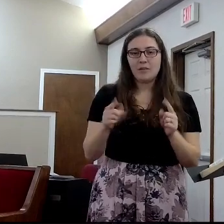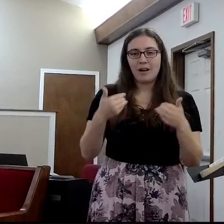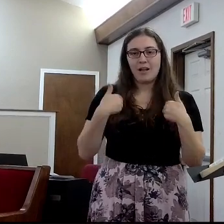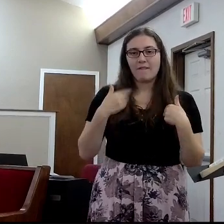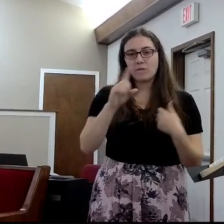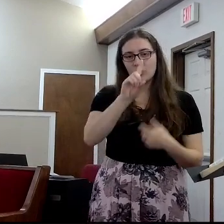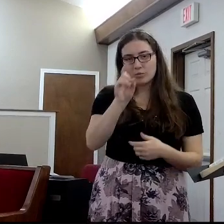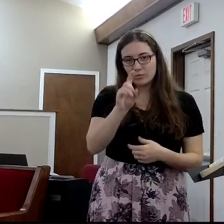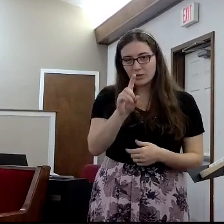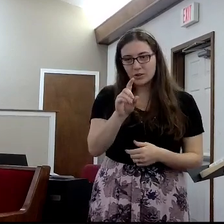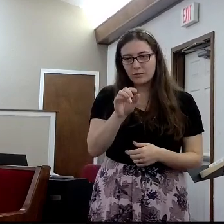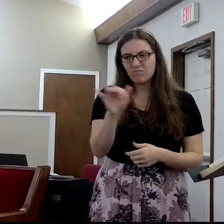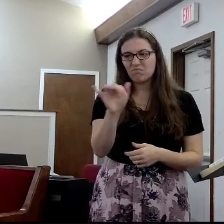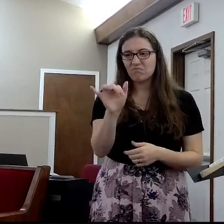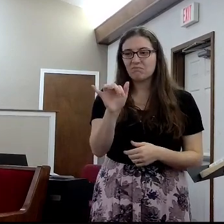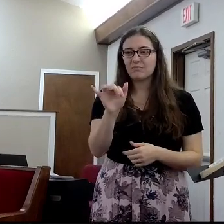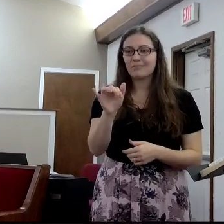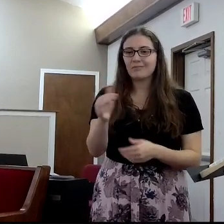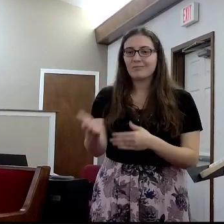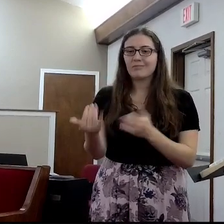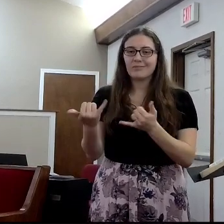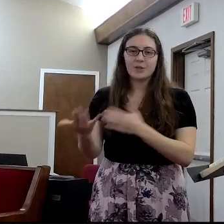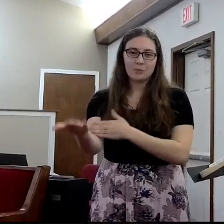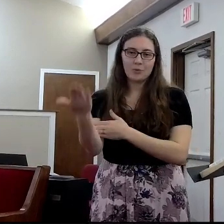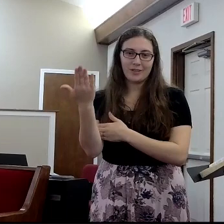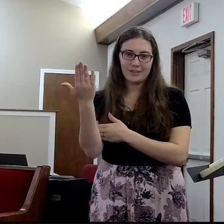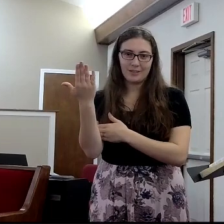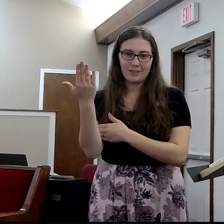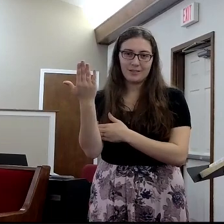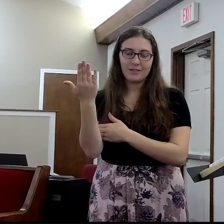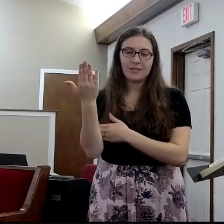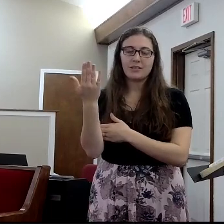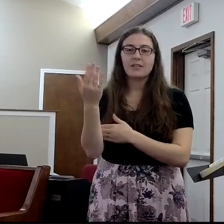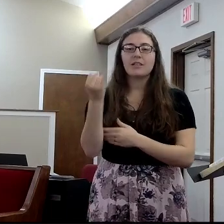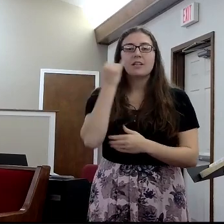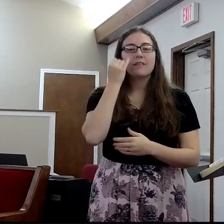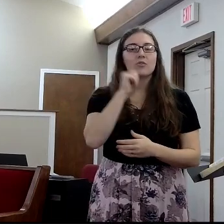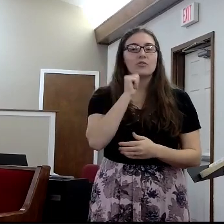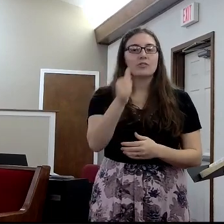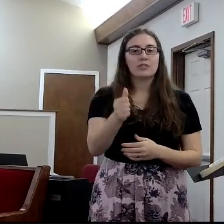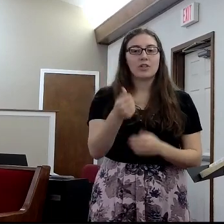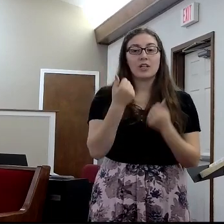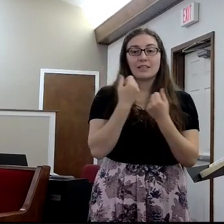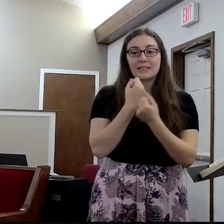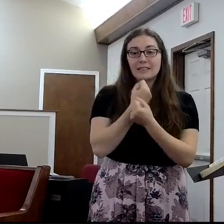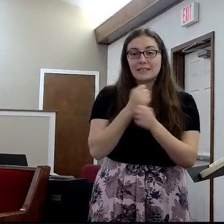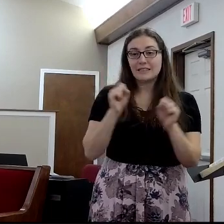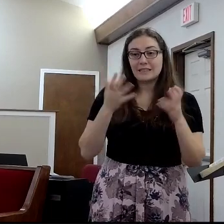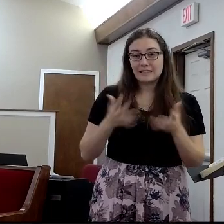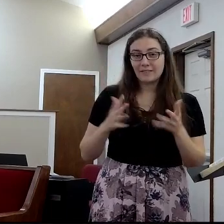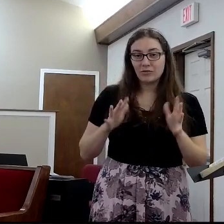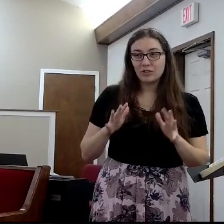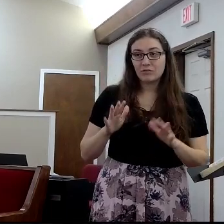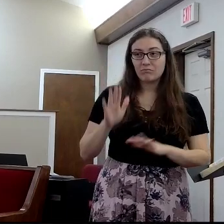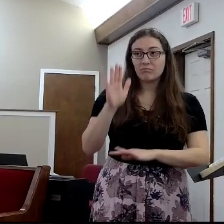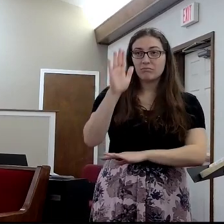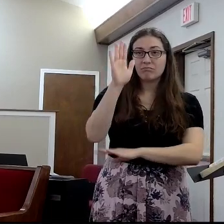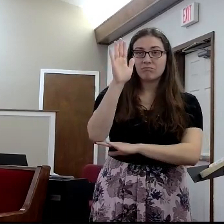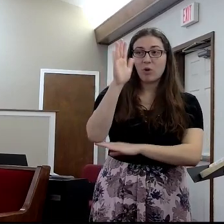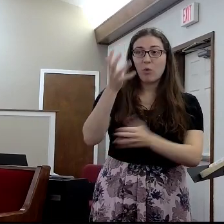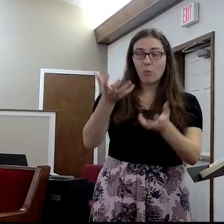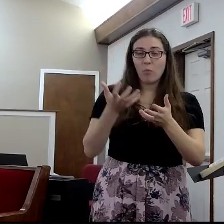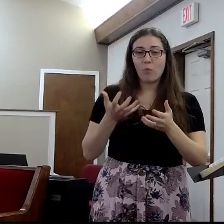three questions I want to ask you. They're very similar to what you heard this morning. But first, if you're not